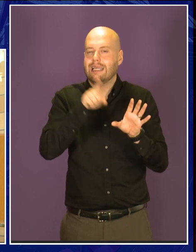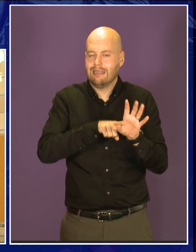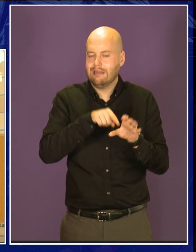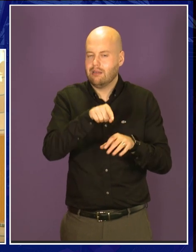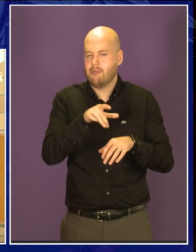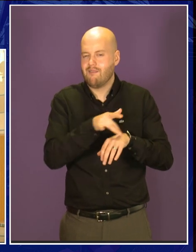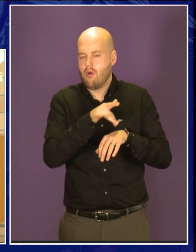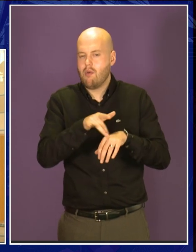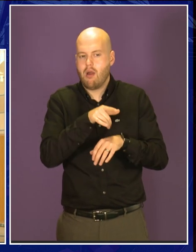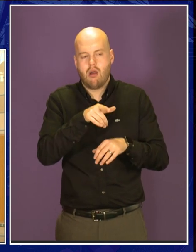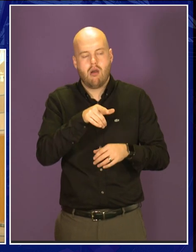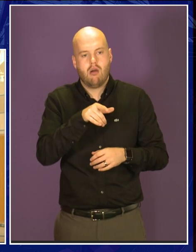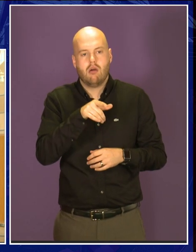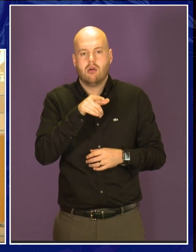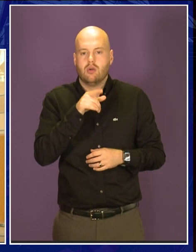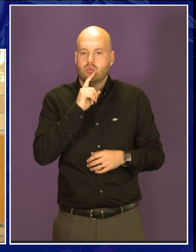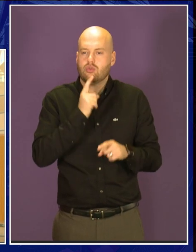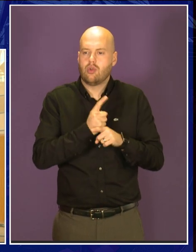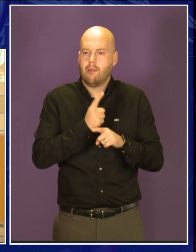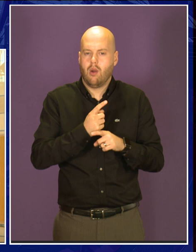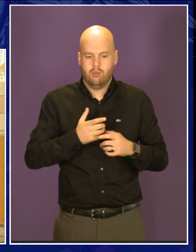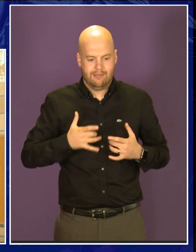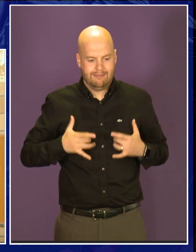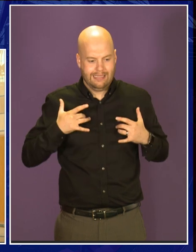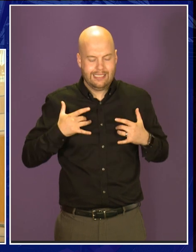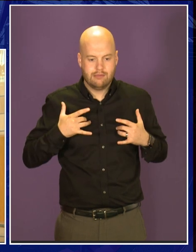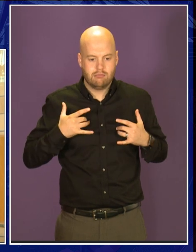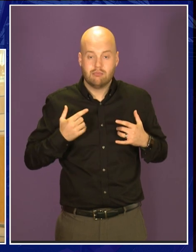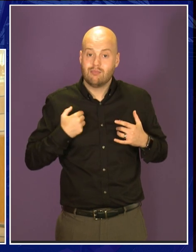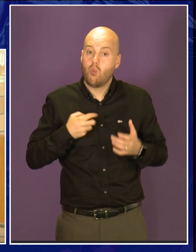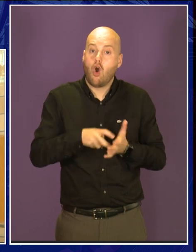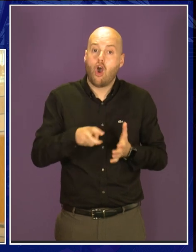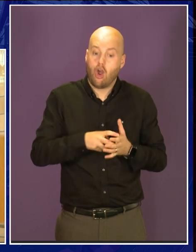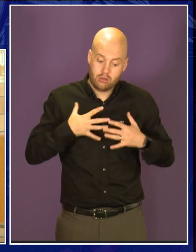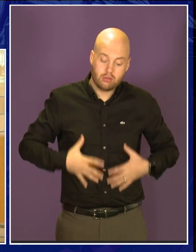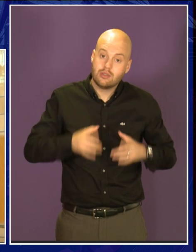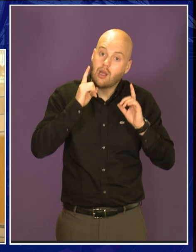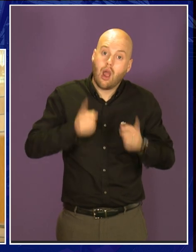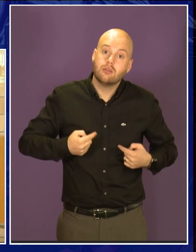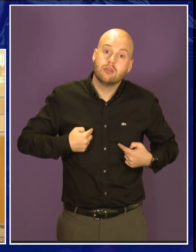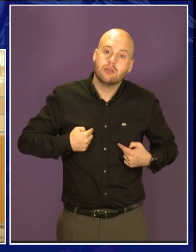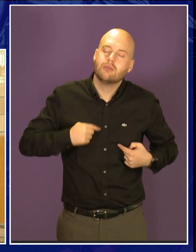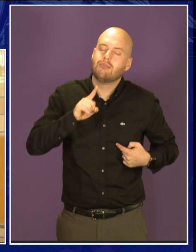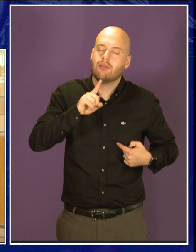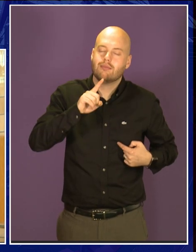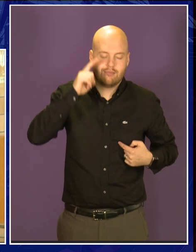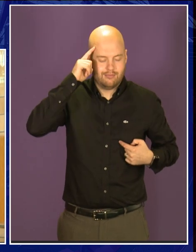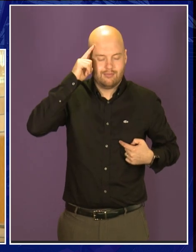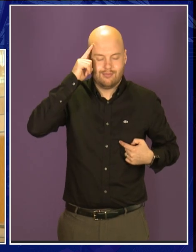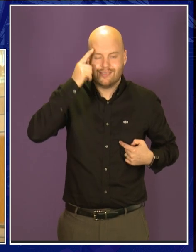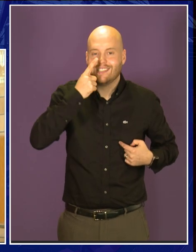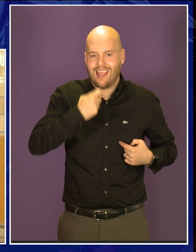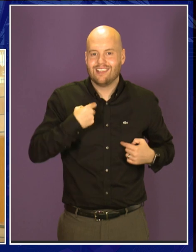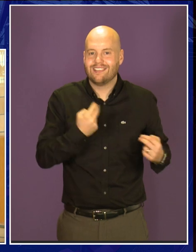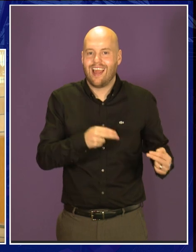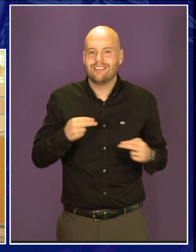room, talks about this feeling of even when she can't walk, she can dance. She can source the knowledge